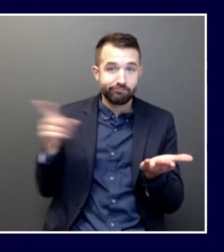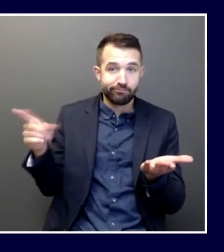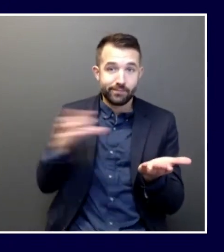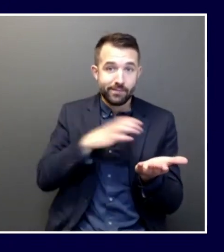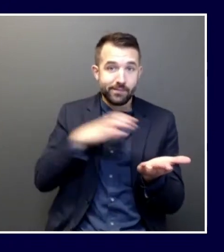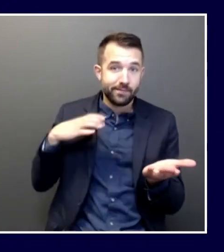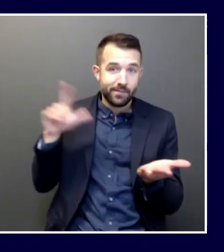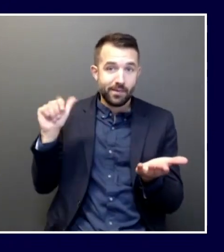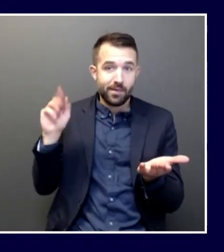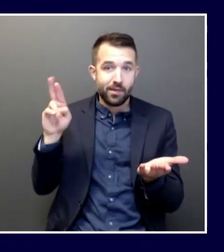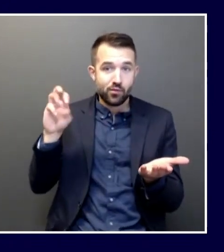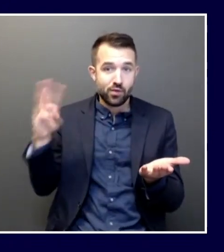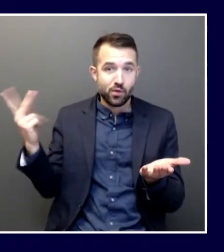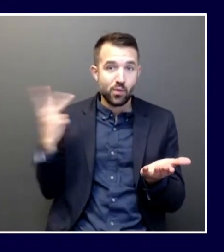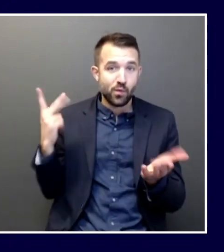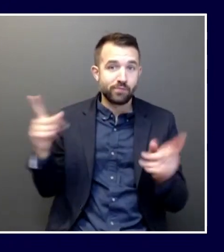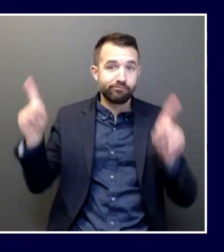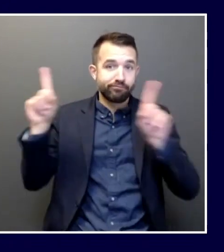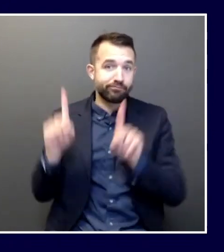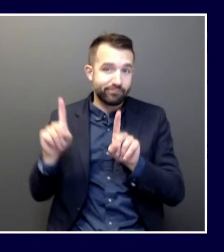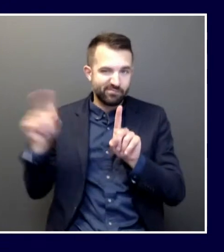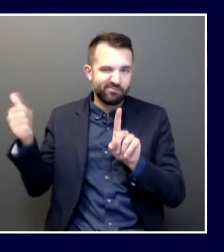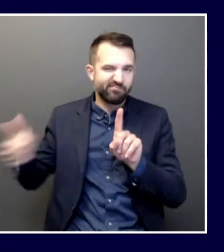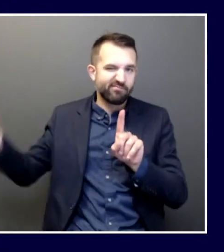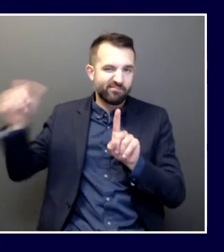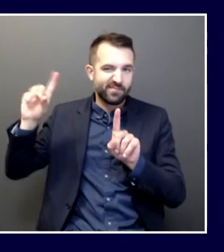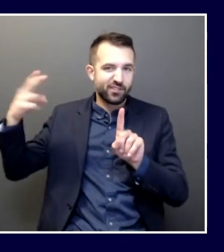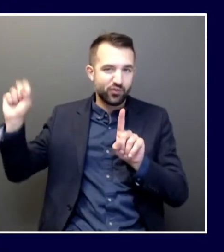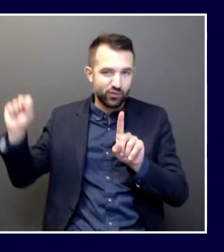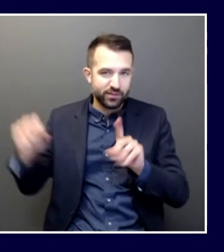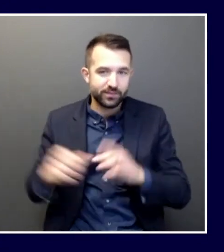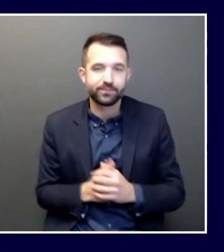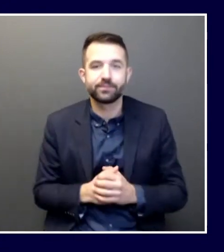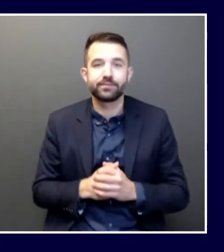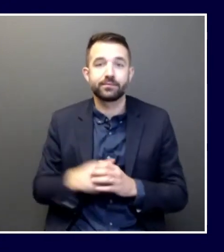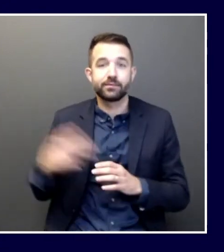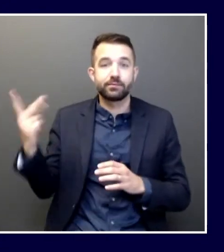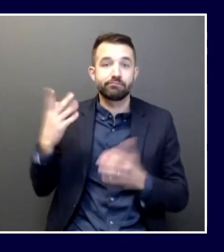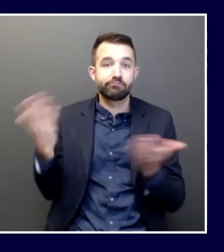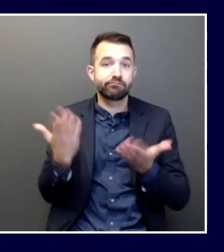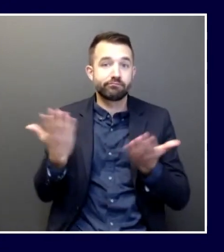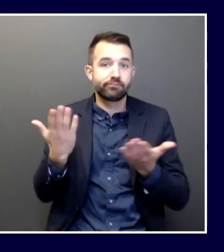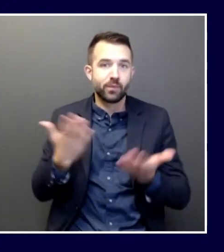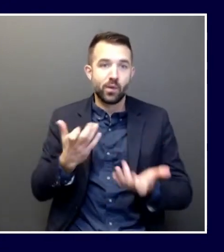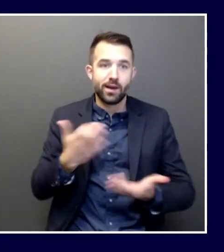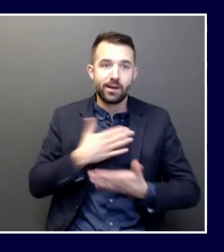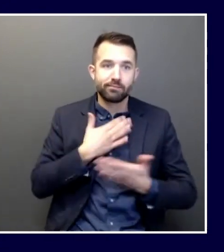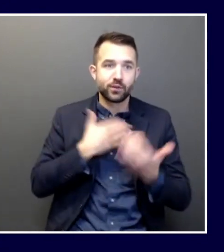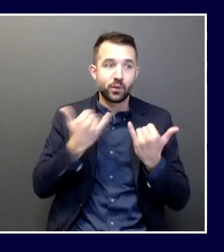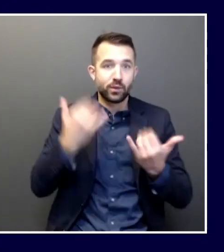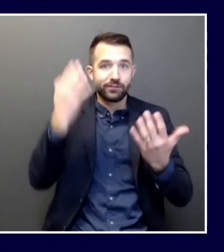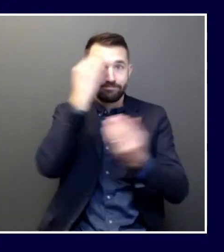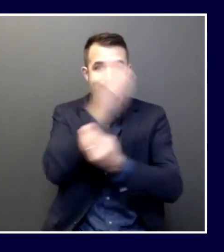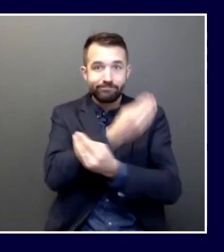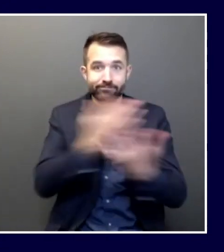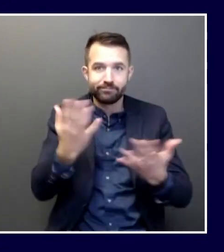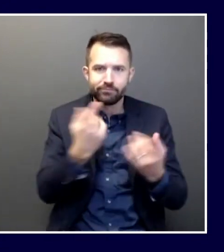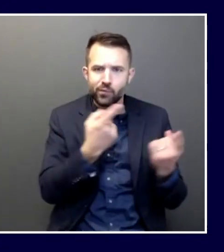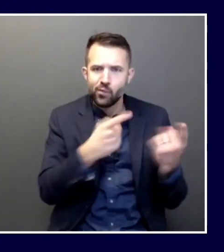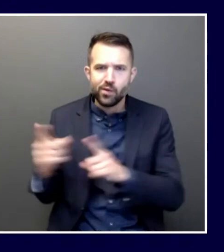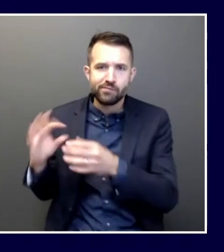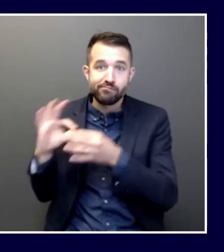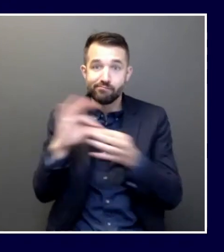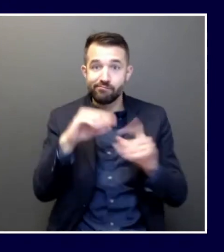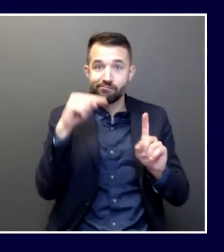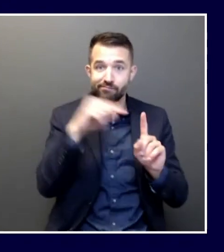from Maine's Department of Health and Human Services. Commissioner Wambrew and I are pleased to be with you today to give you an update and talk about